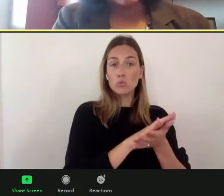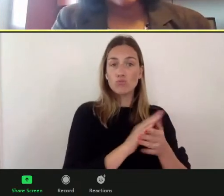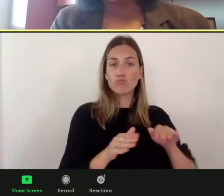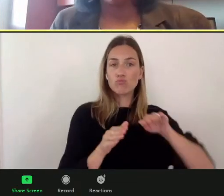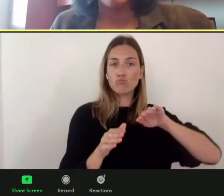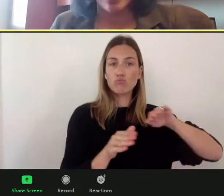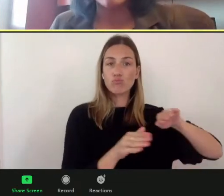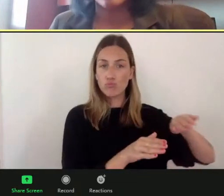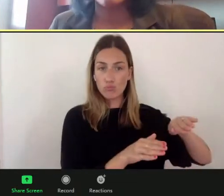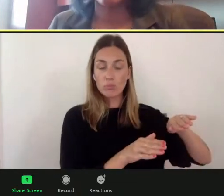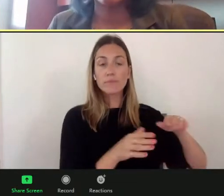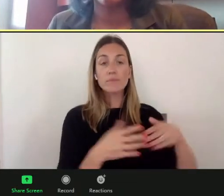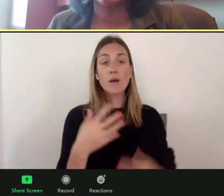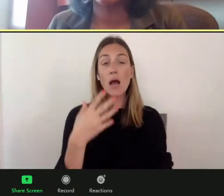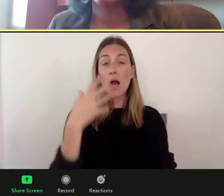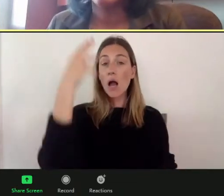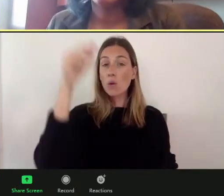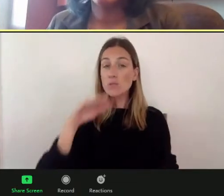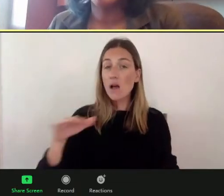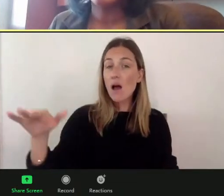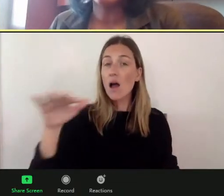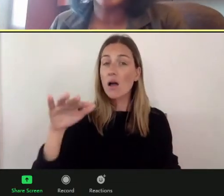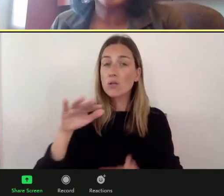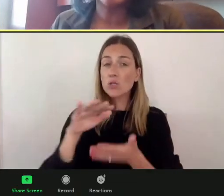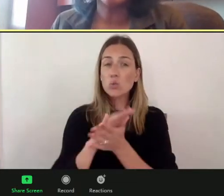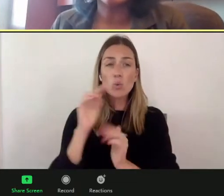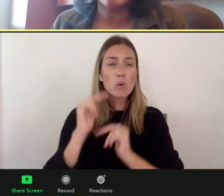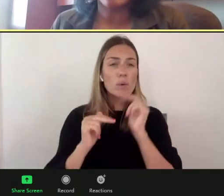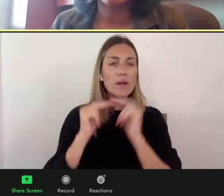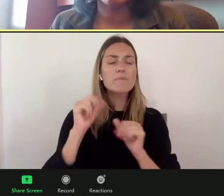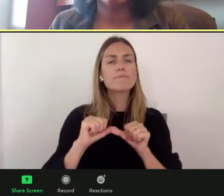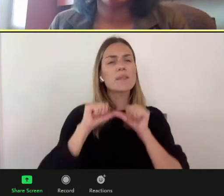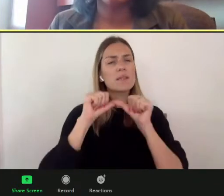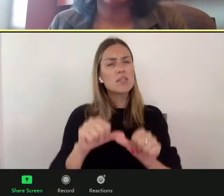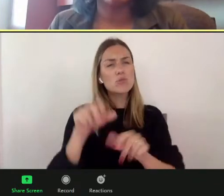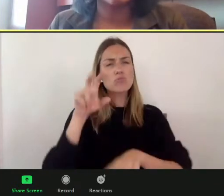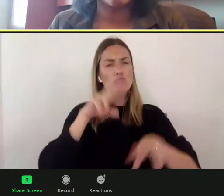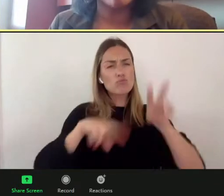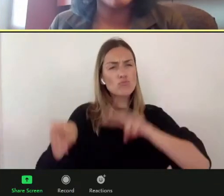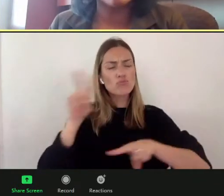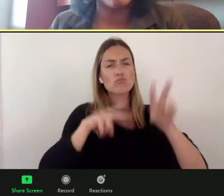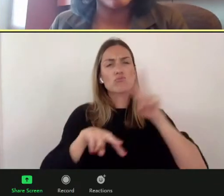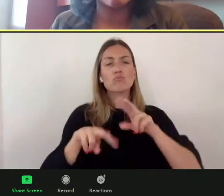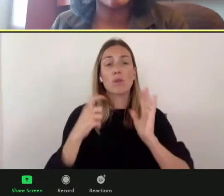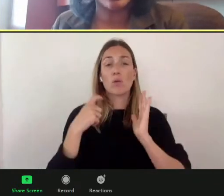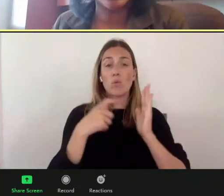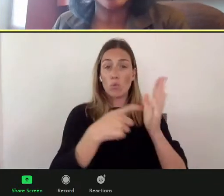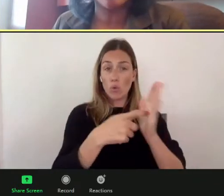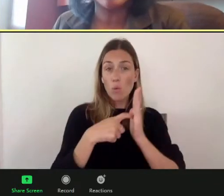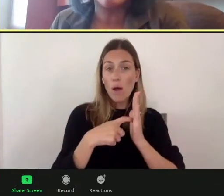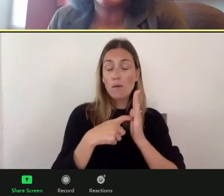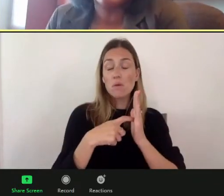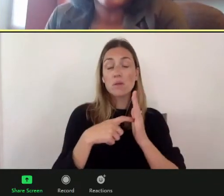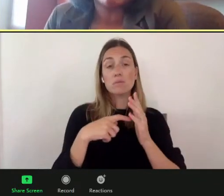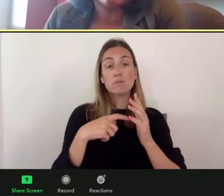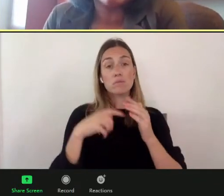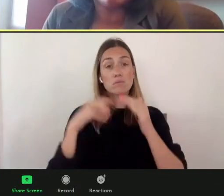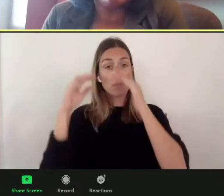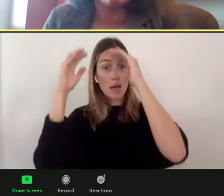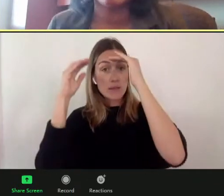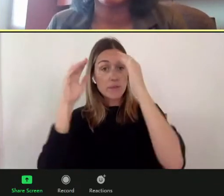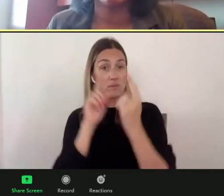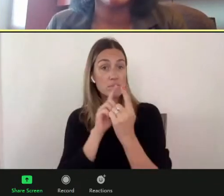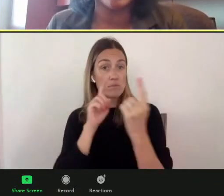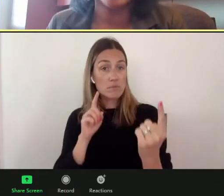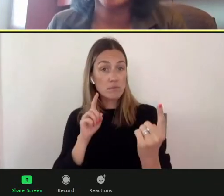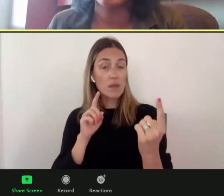school building. As we move outside of the school building, we continue to look at the requirements and the expectations for distancing that are